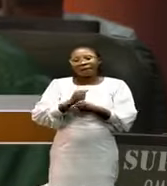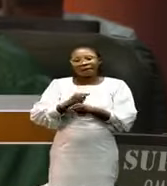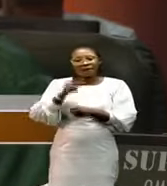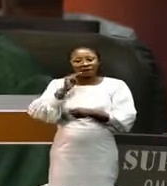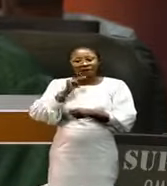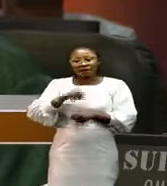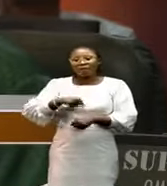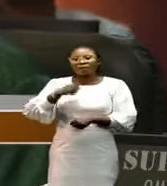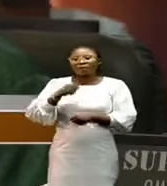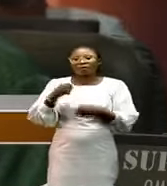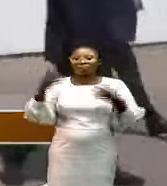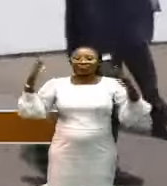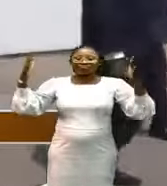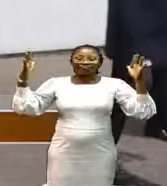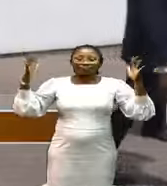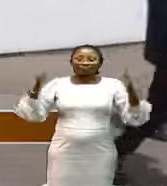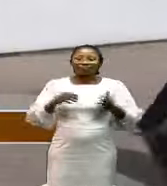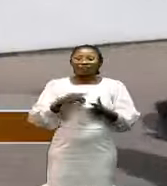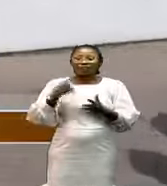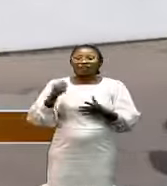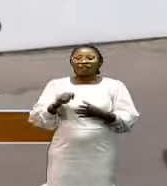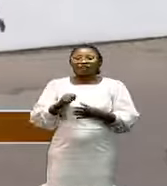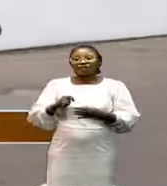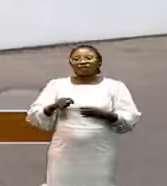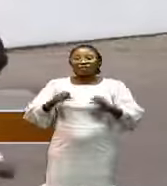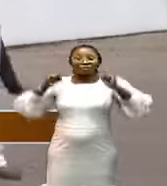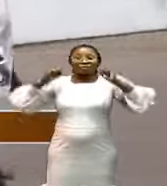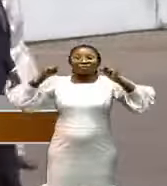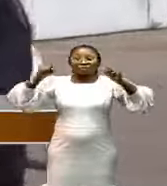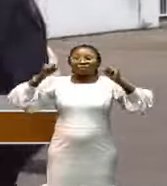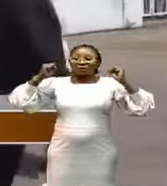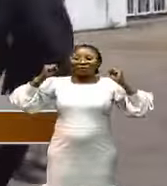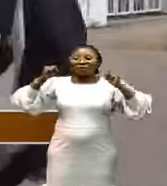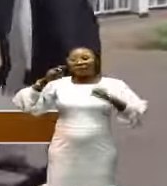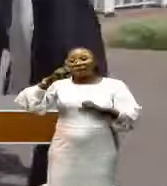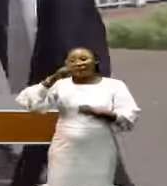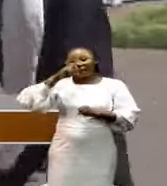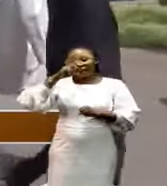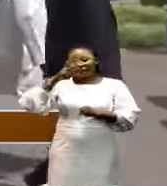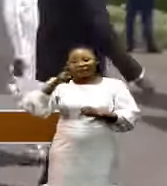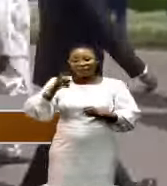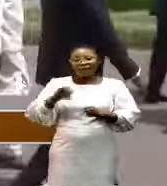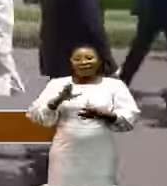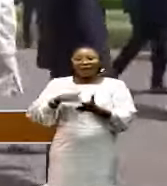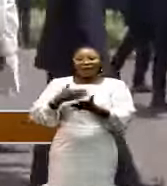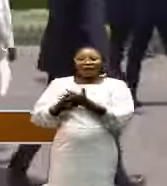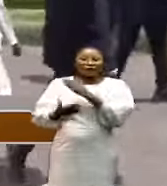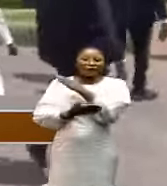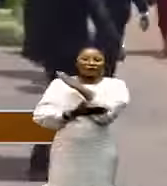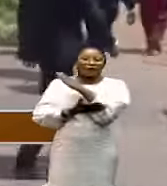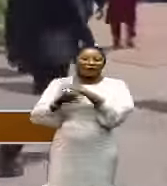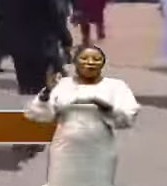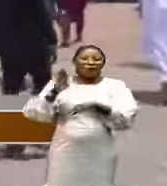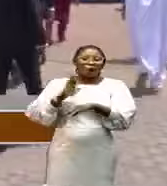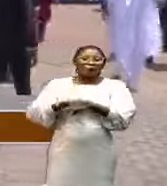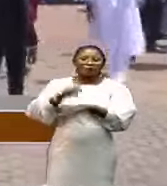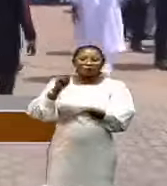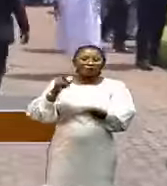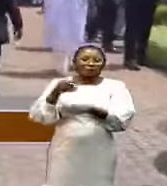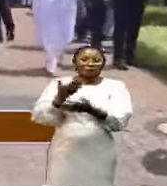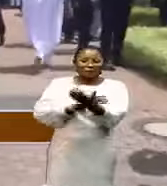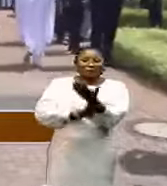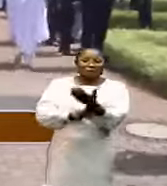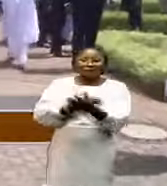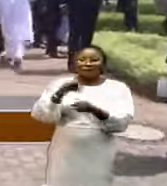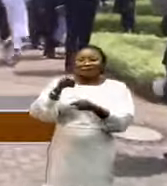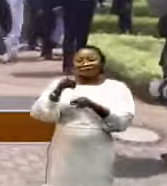medal. The Super Eagles arrived in the country in the early hours of Tuesday from Abidjan, Cote d'Ivoire,